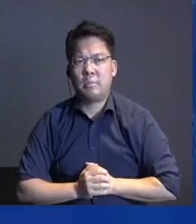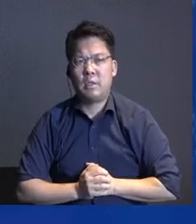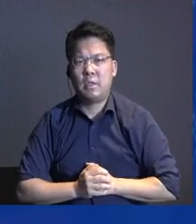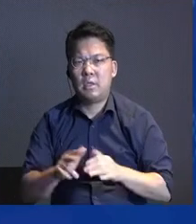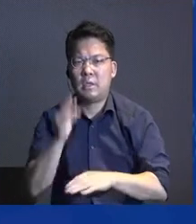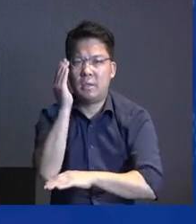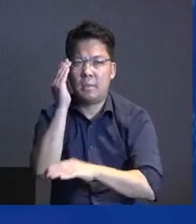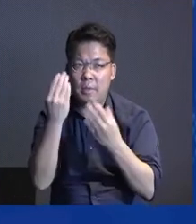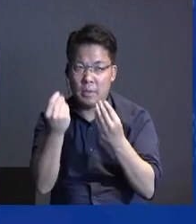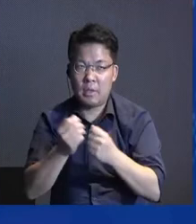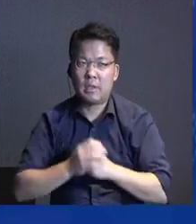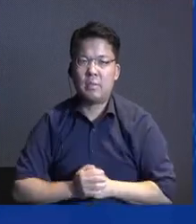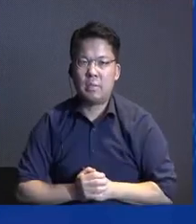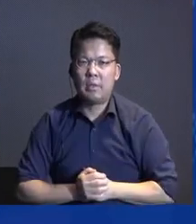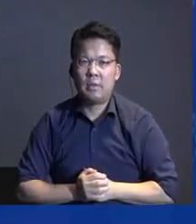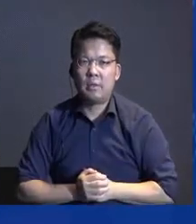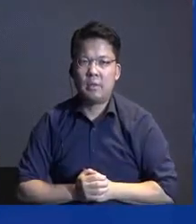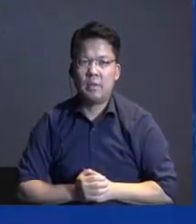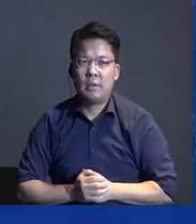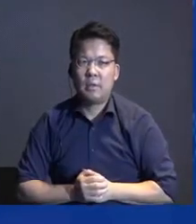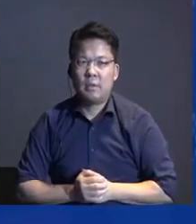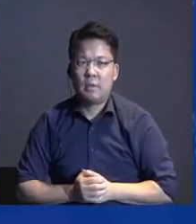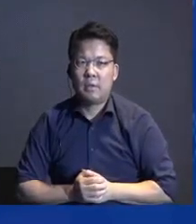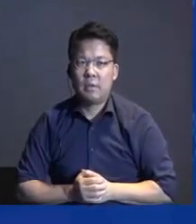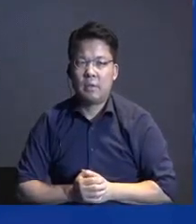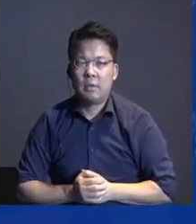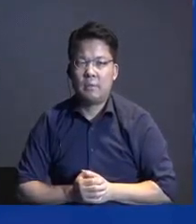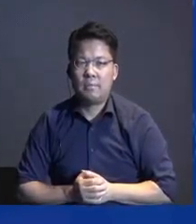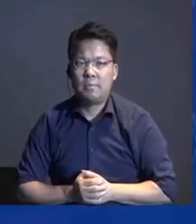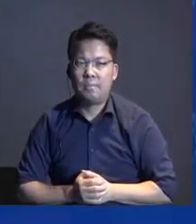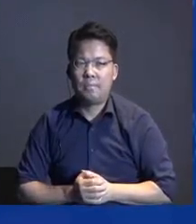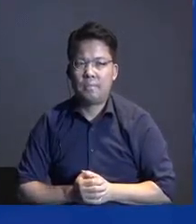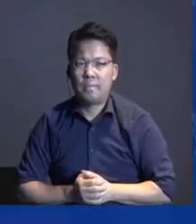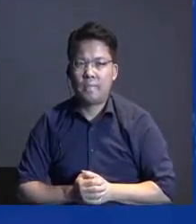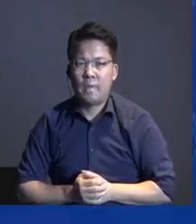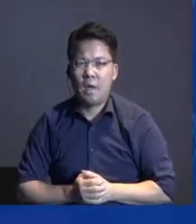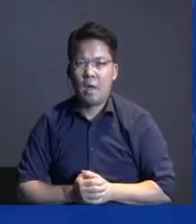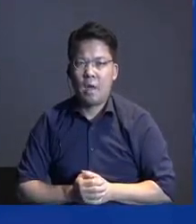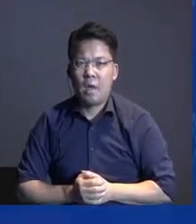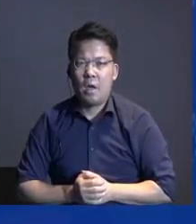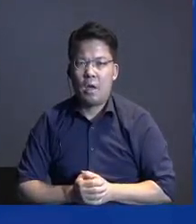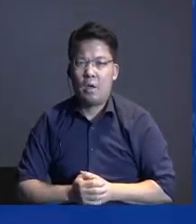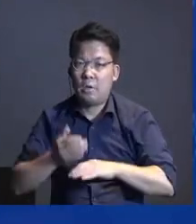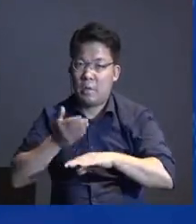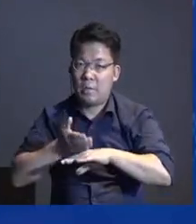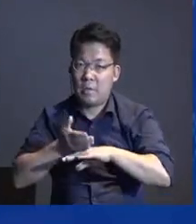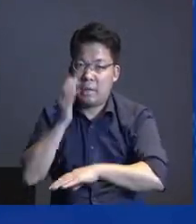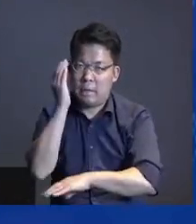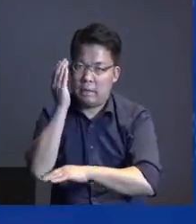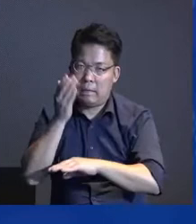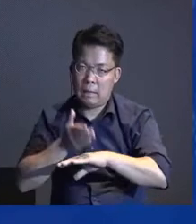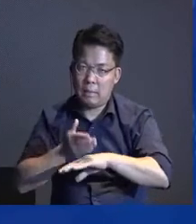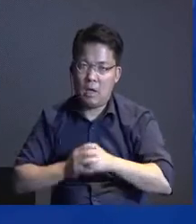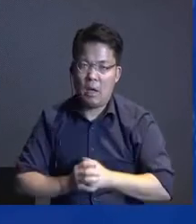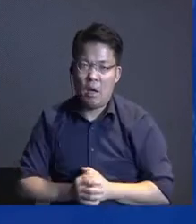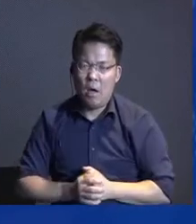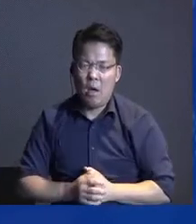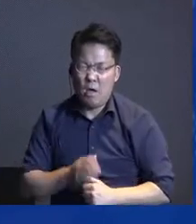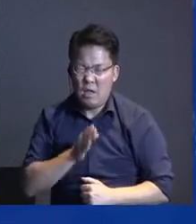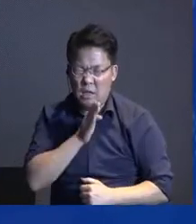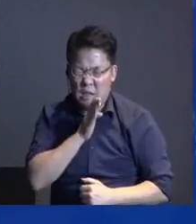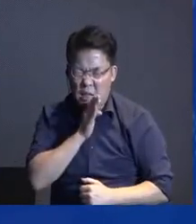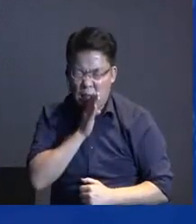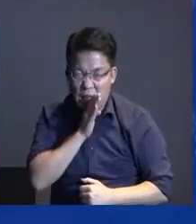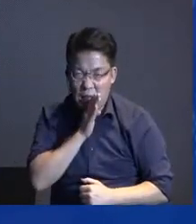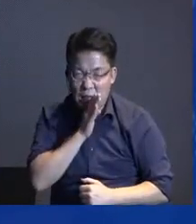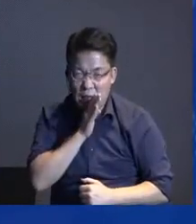you. Thank you very much for your excellent presentation on this very comprehensive model of a club